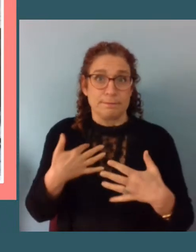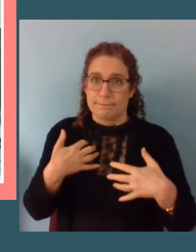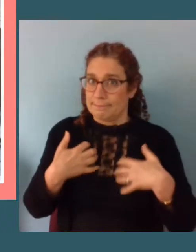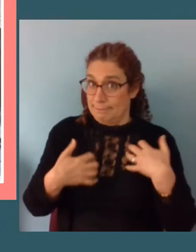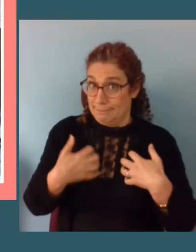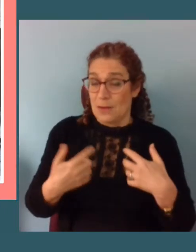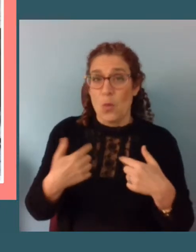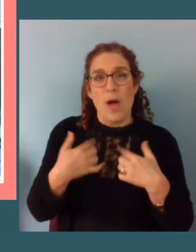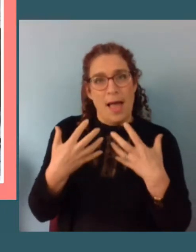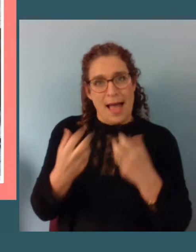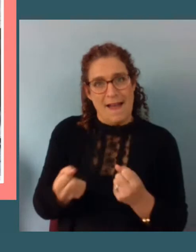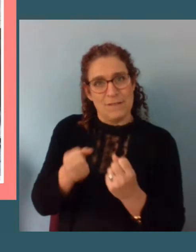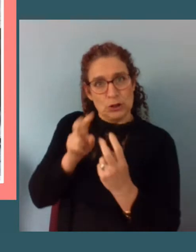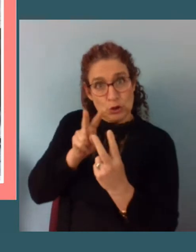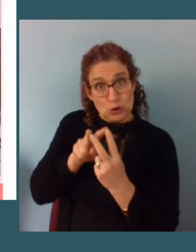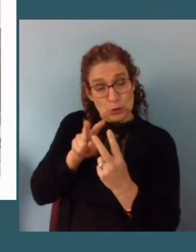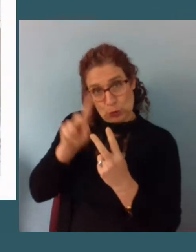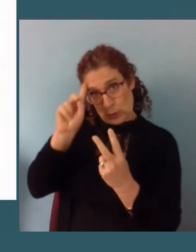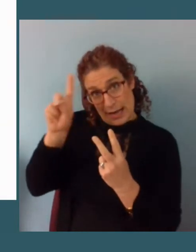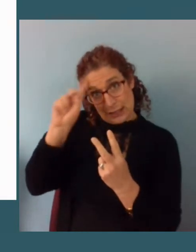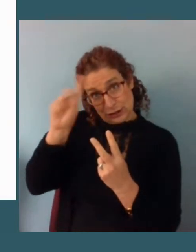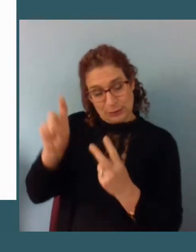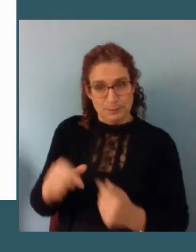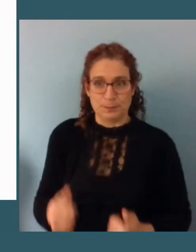these 2 initiatives.